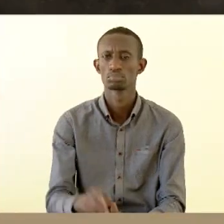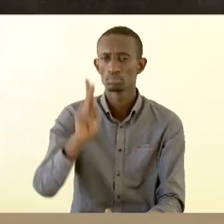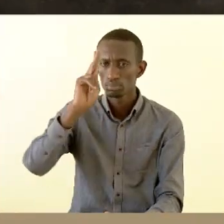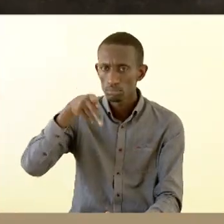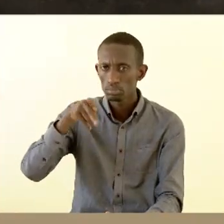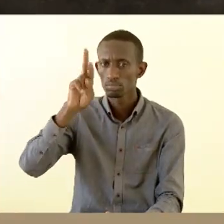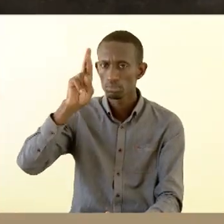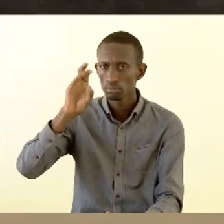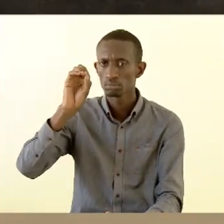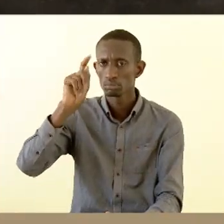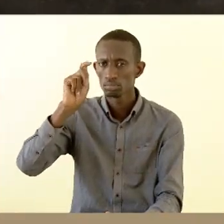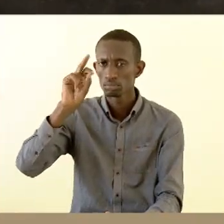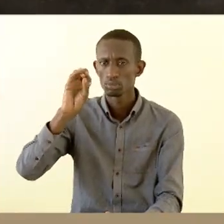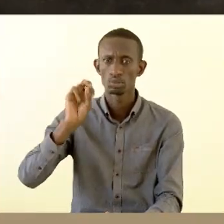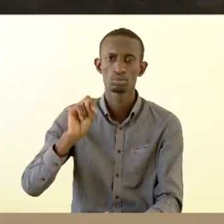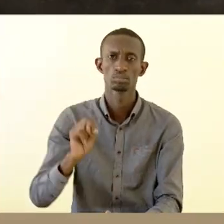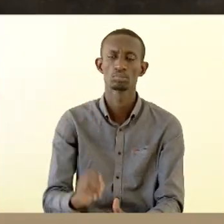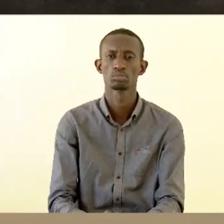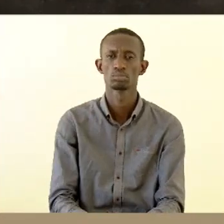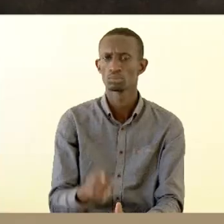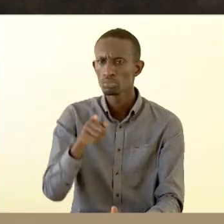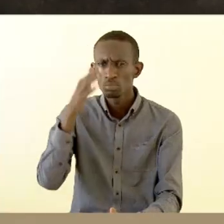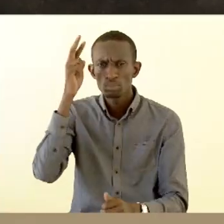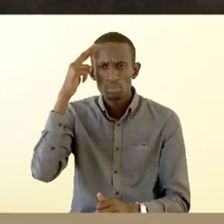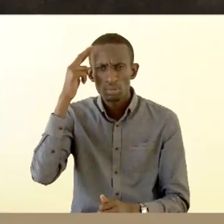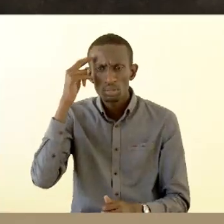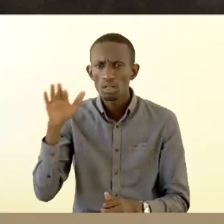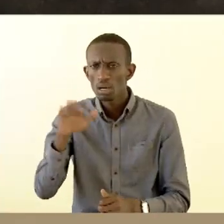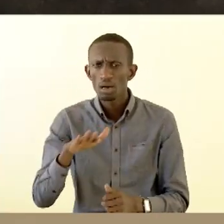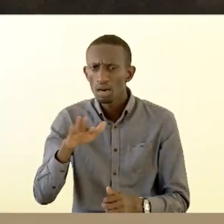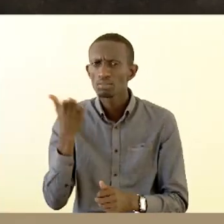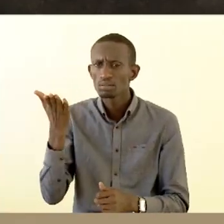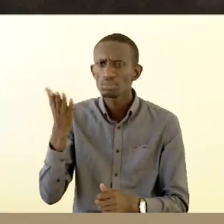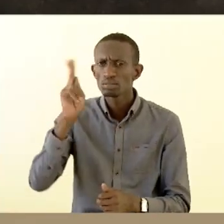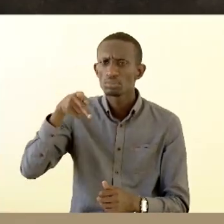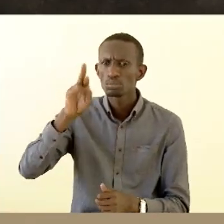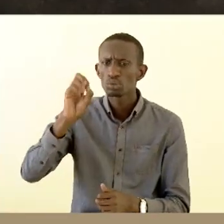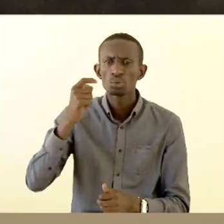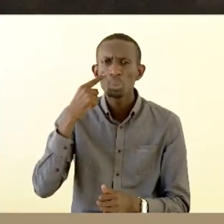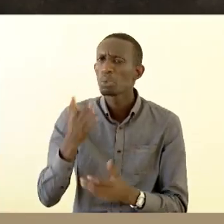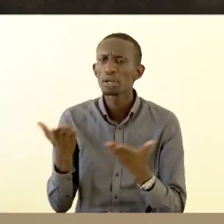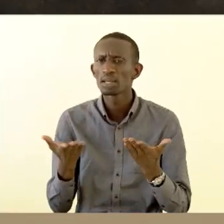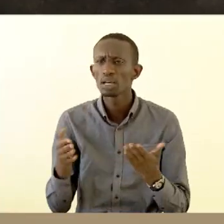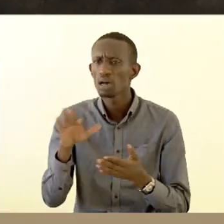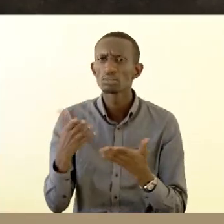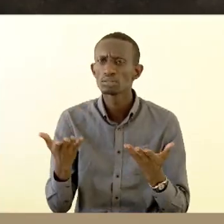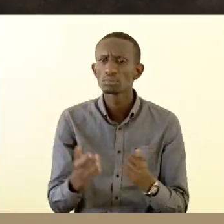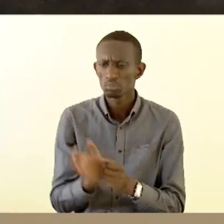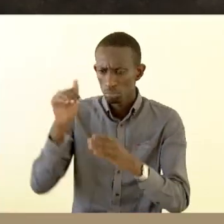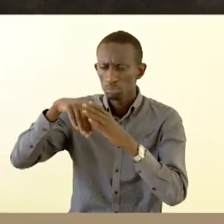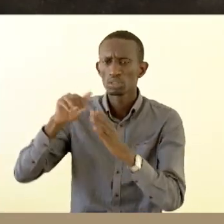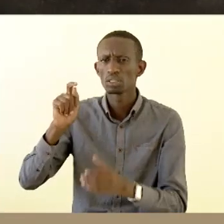Protons. Do you remember the location of these protons? Where do we find them in the